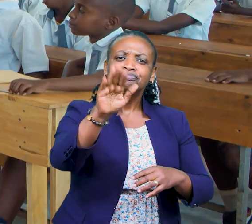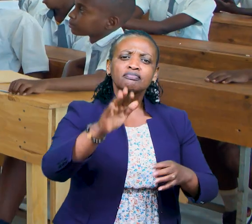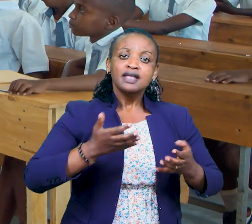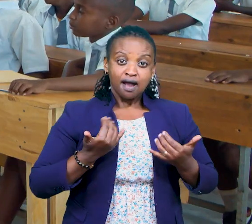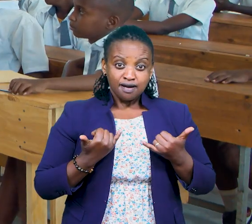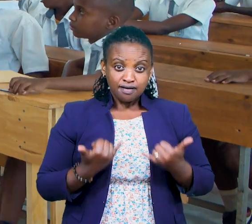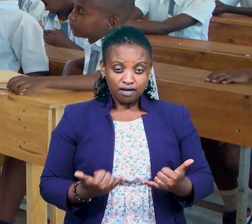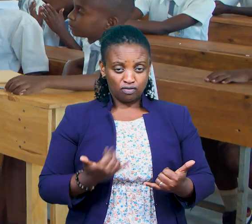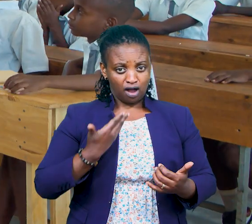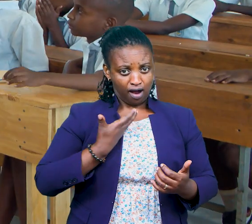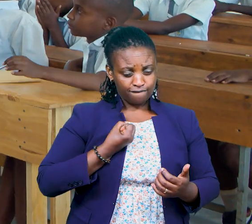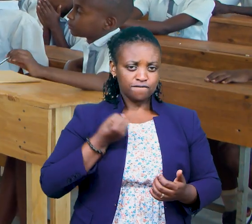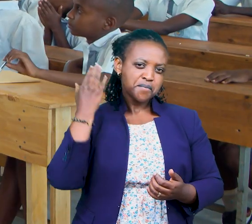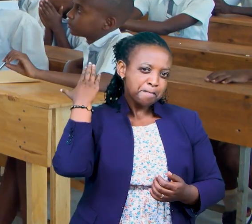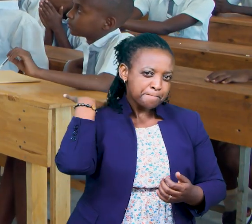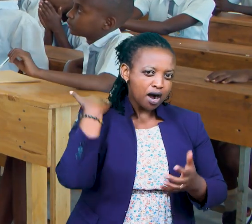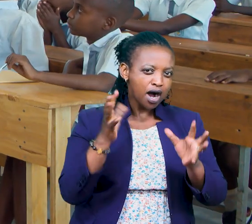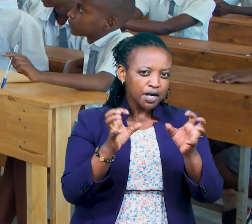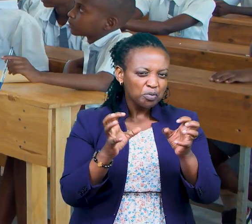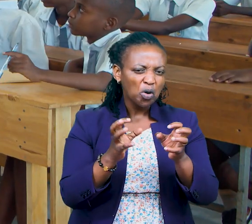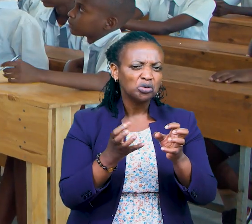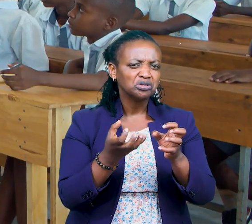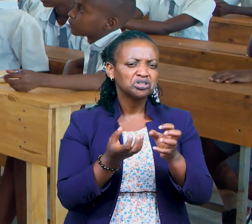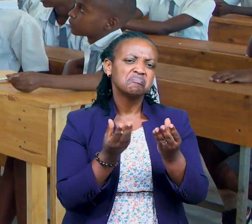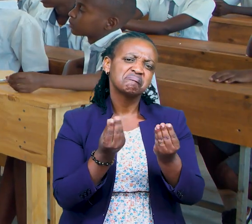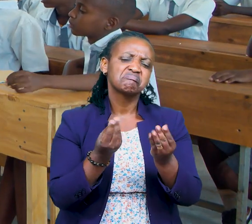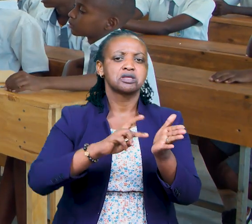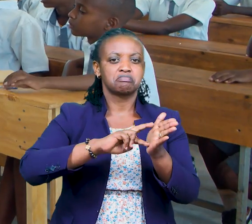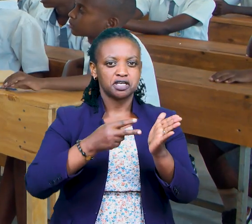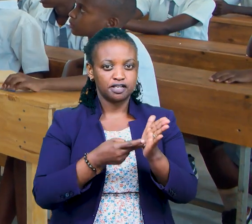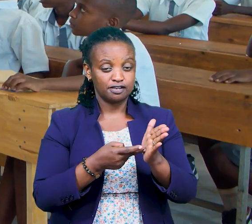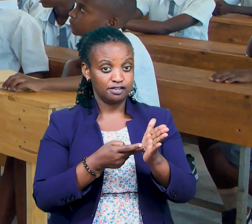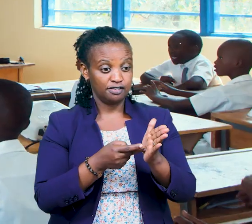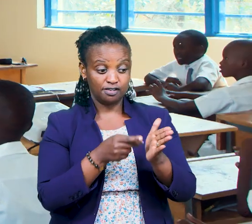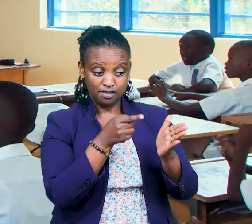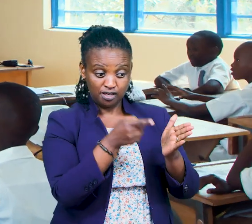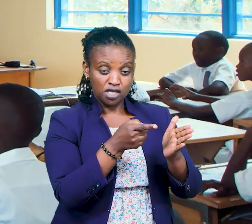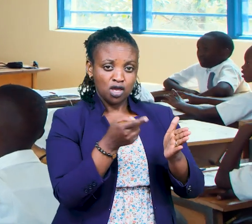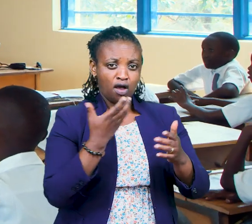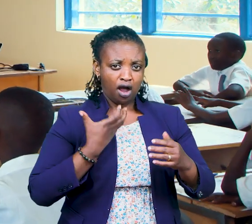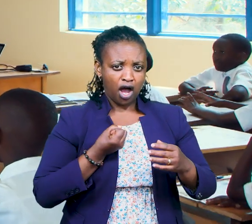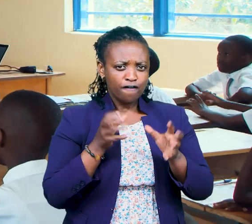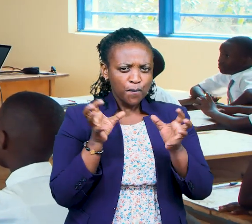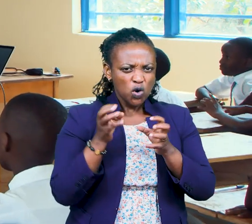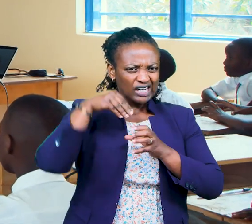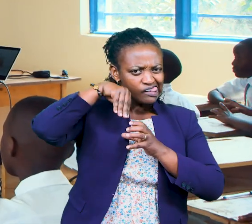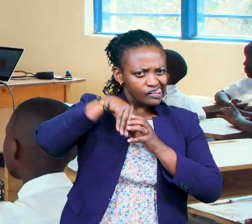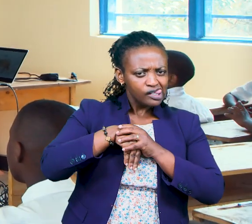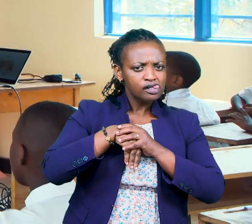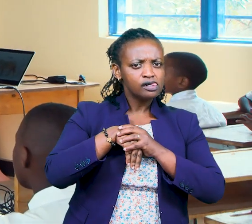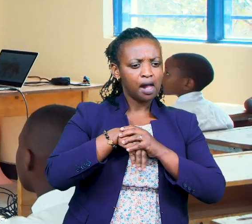Now, having a backbone simply means that you have